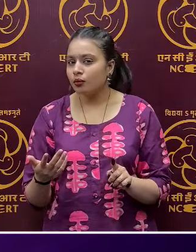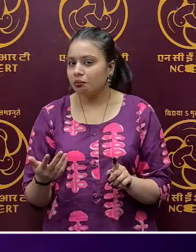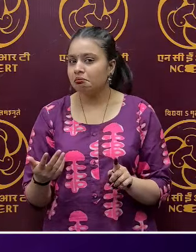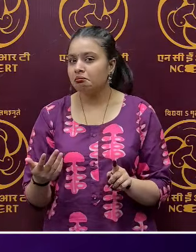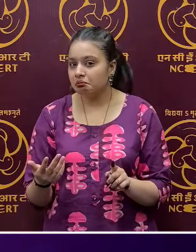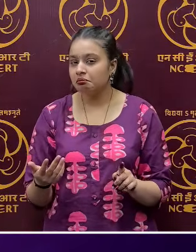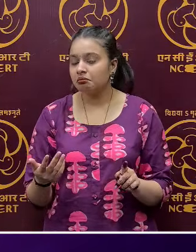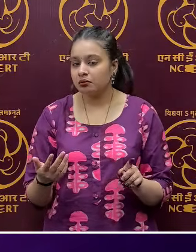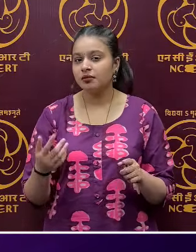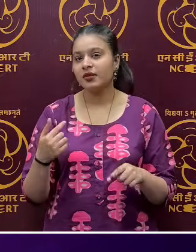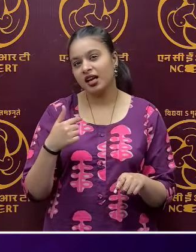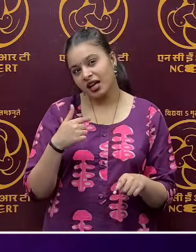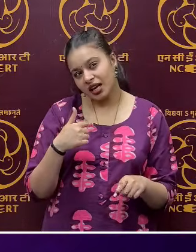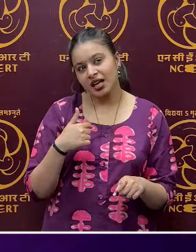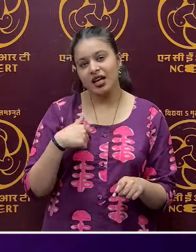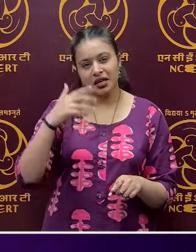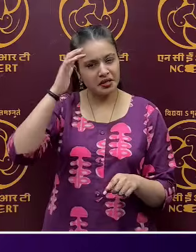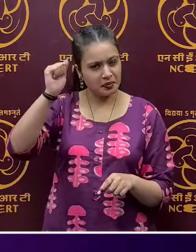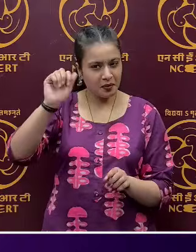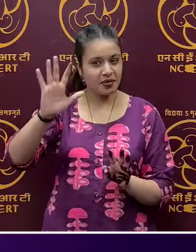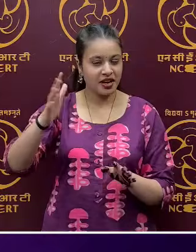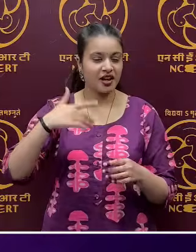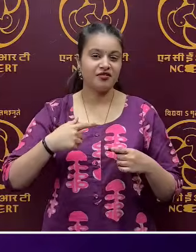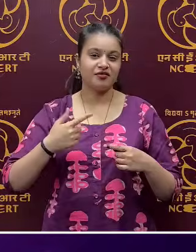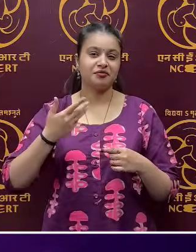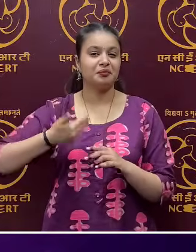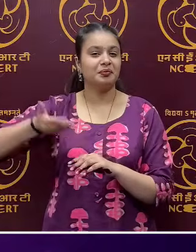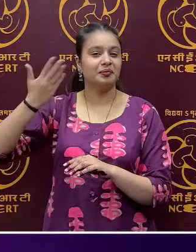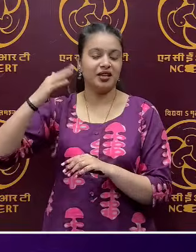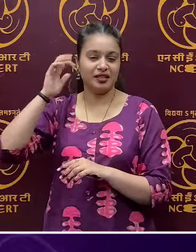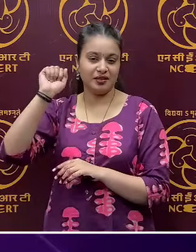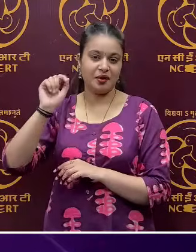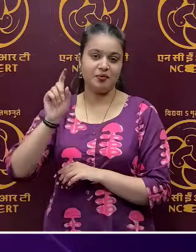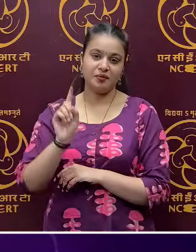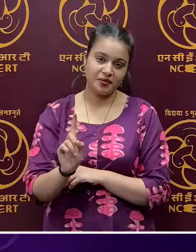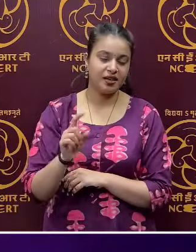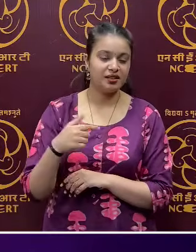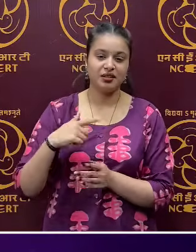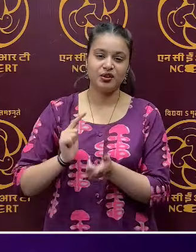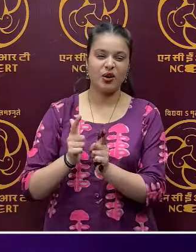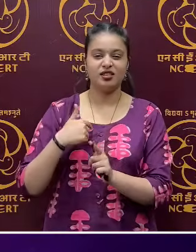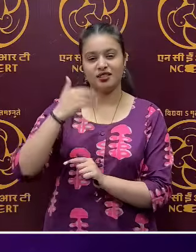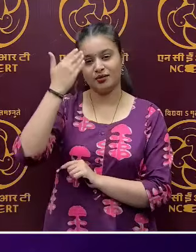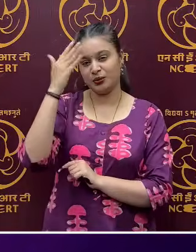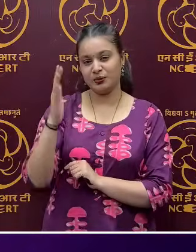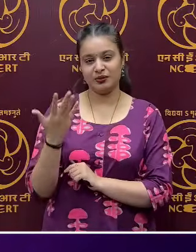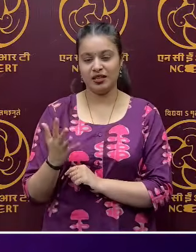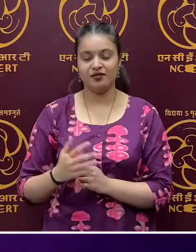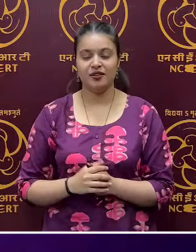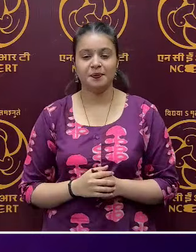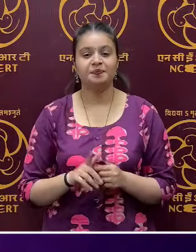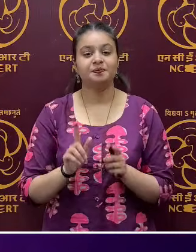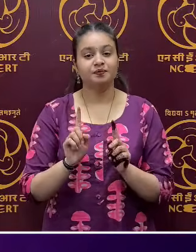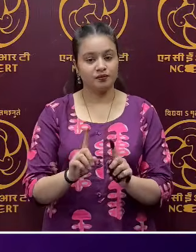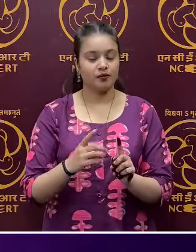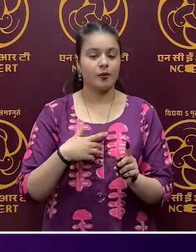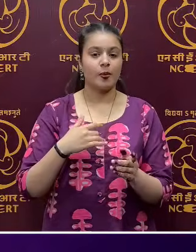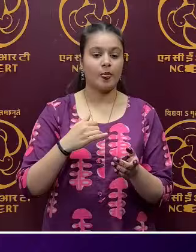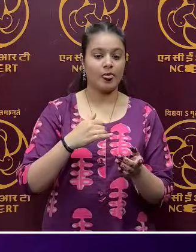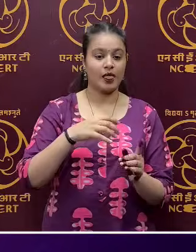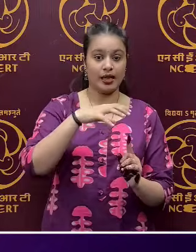No, I remembered it by heart, that's all I know, but I don't know the logic. Okay. So station, the